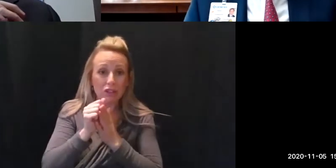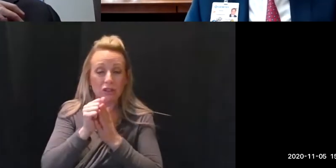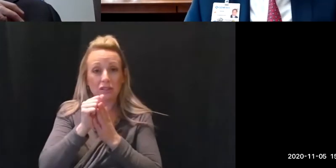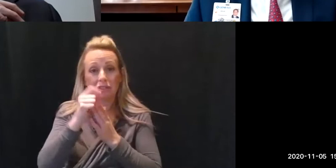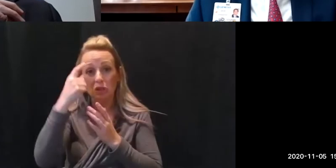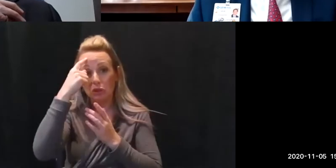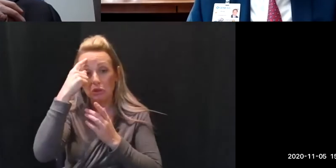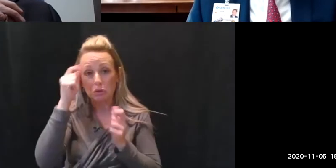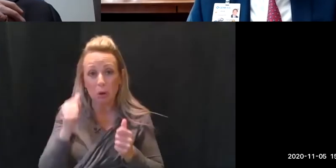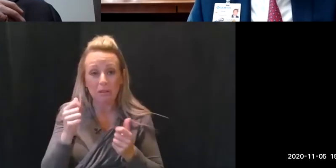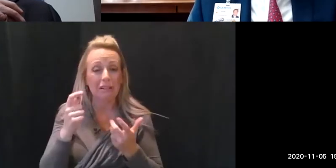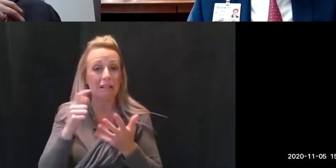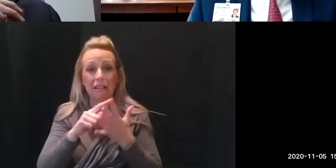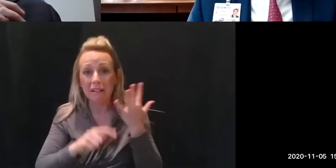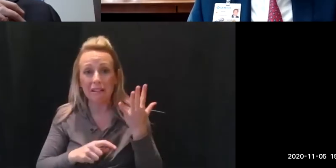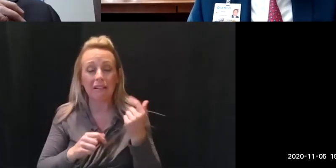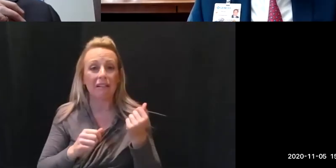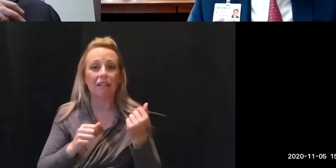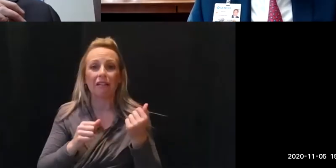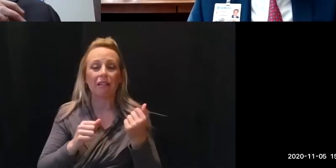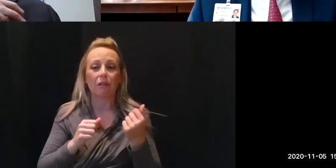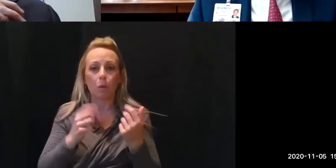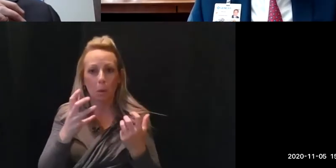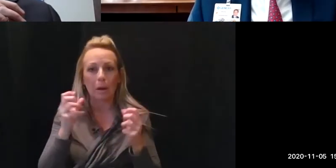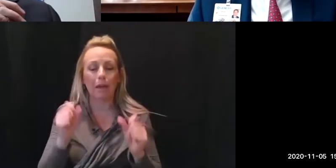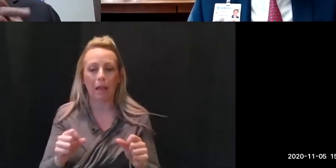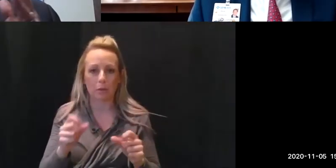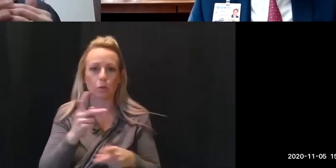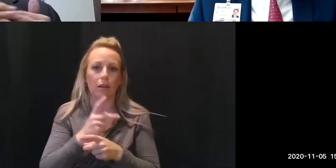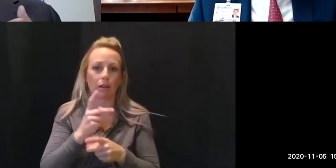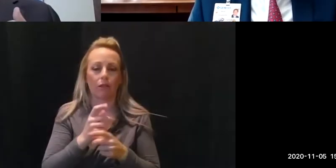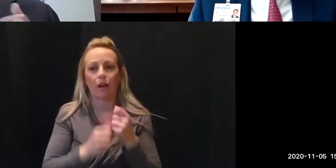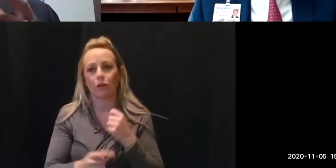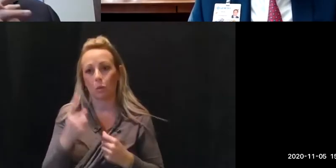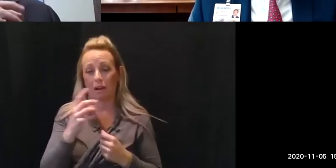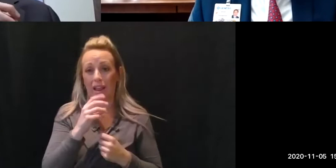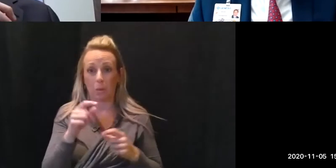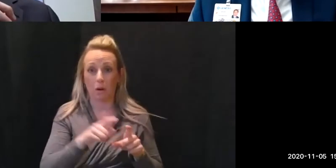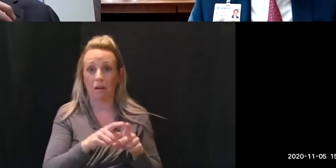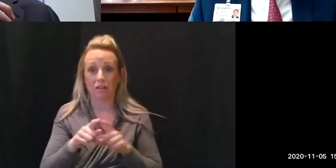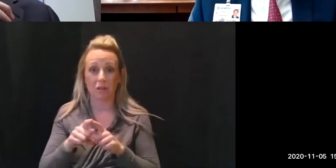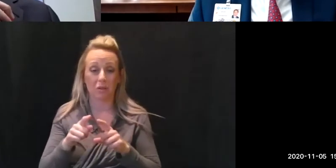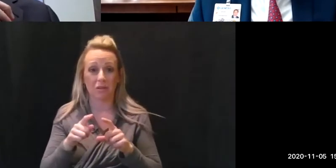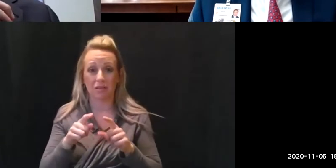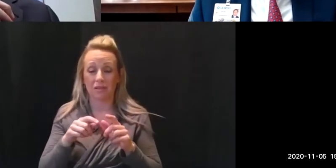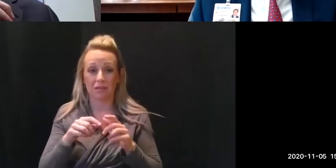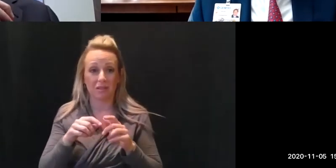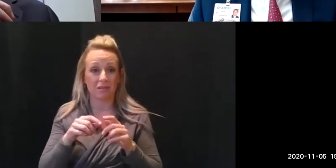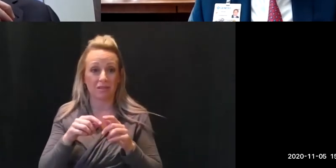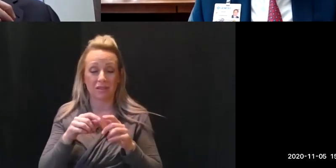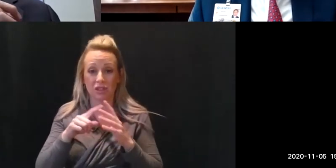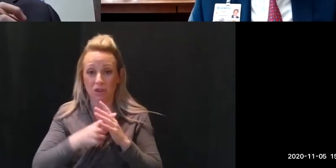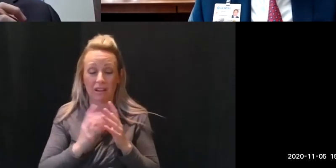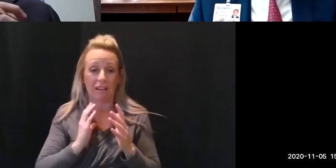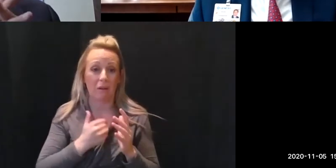might be. And we want to be able to be there to take care of everybody. We're also entering into the very early end of our influenza